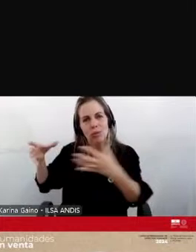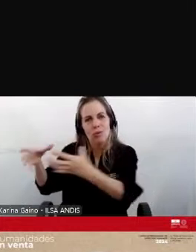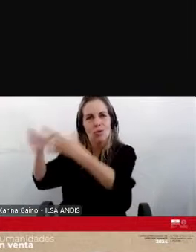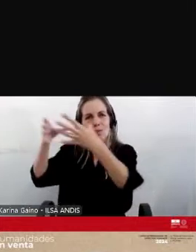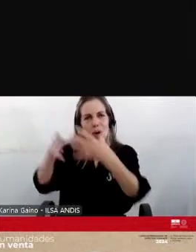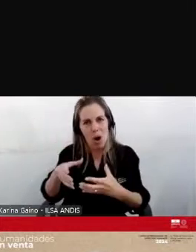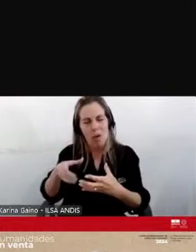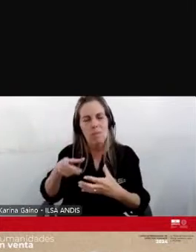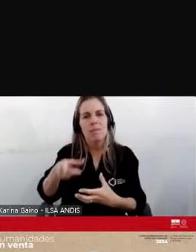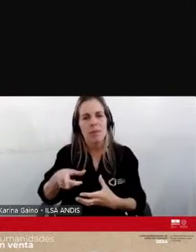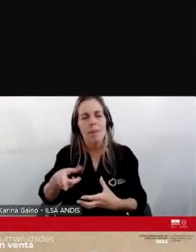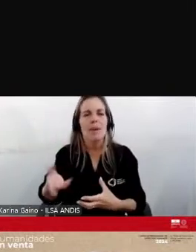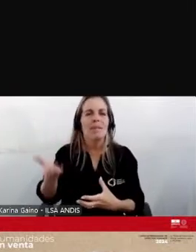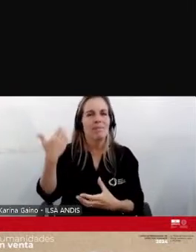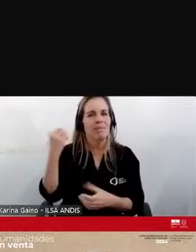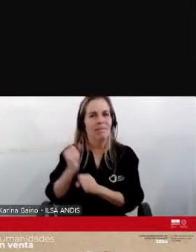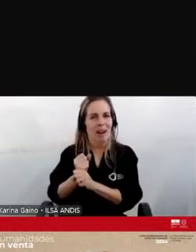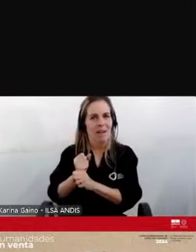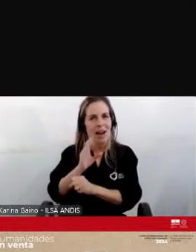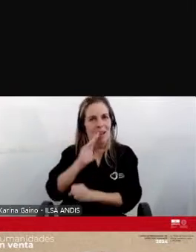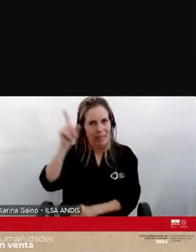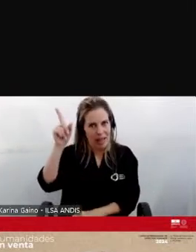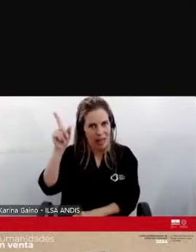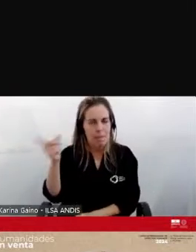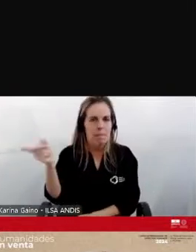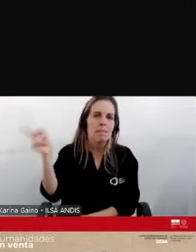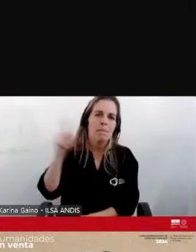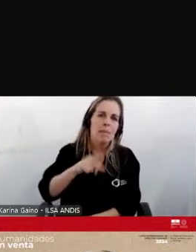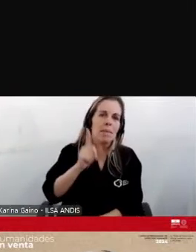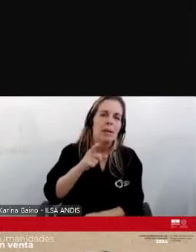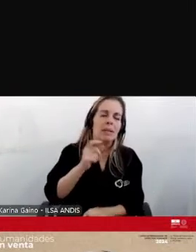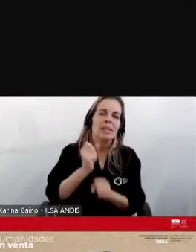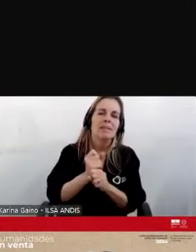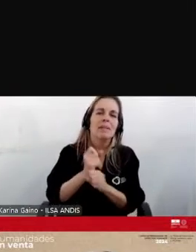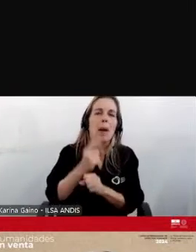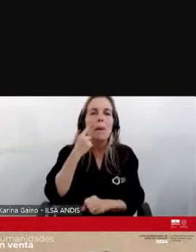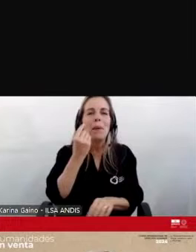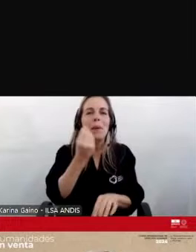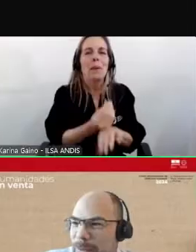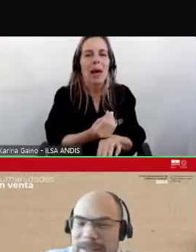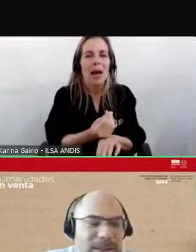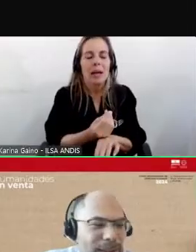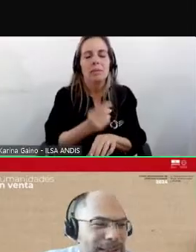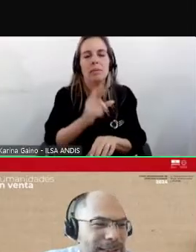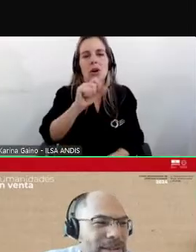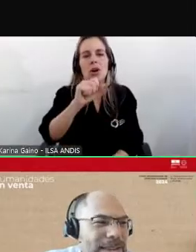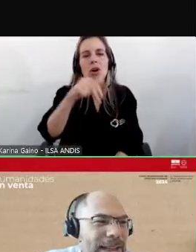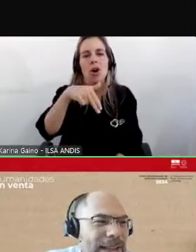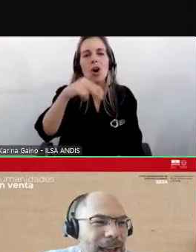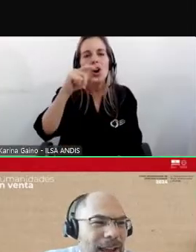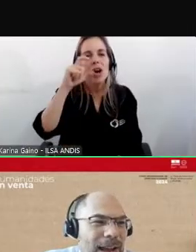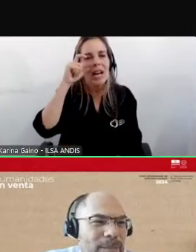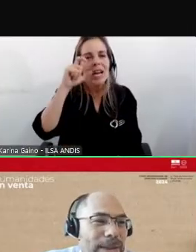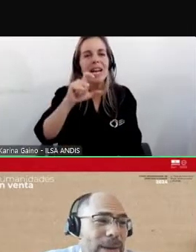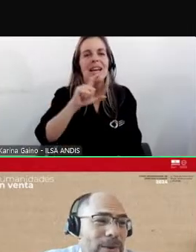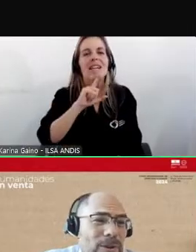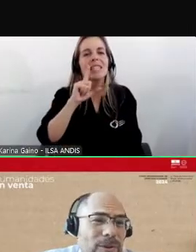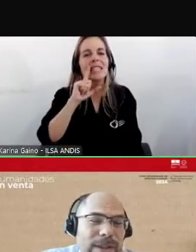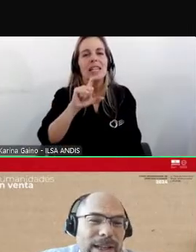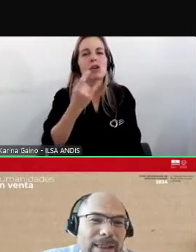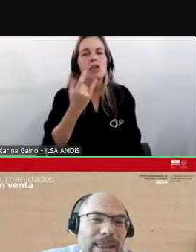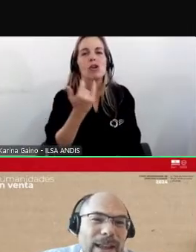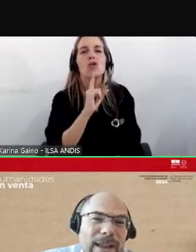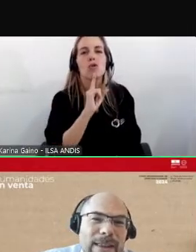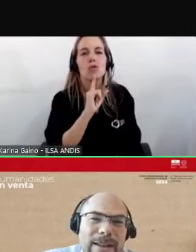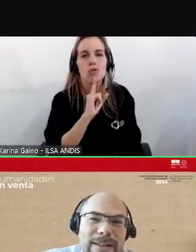New Haven, Connecticut. It's the richest state in the United States. It's a relatively safe state, but they were